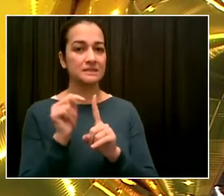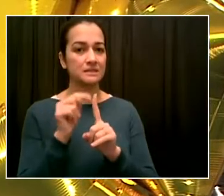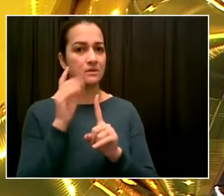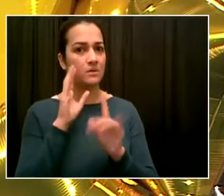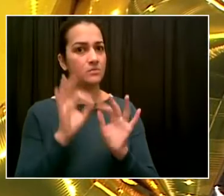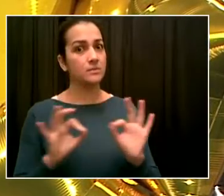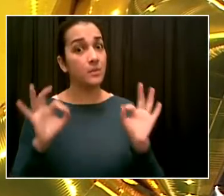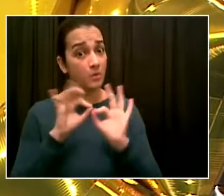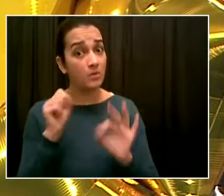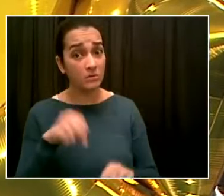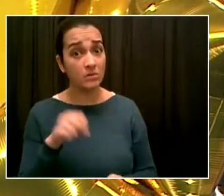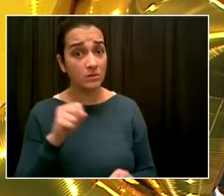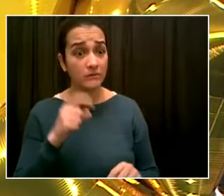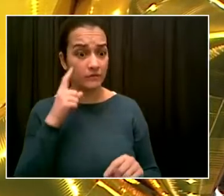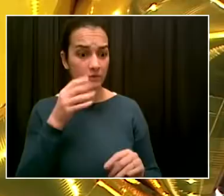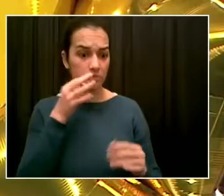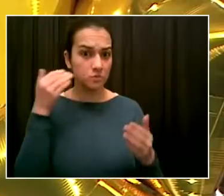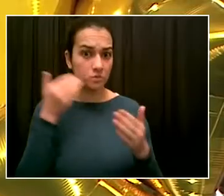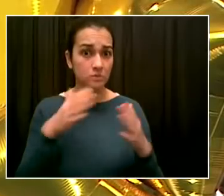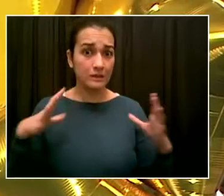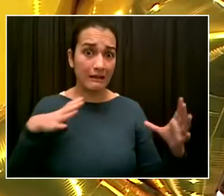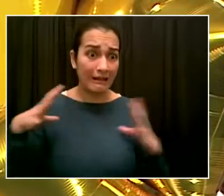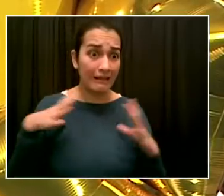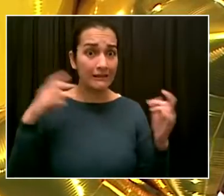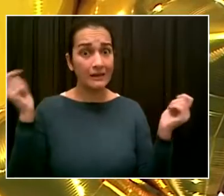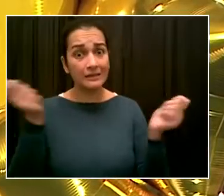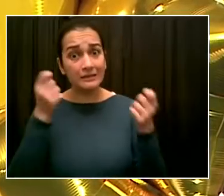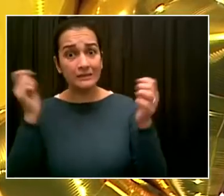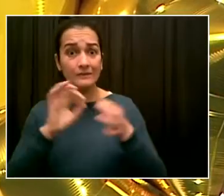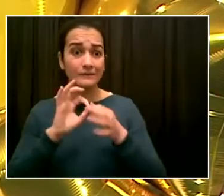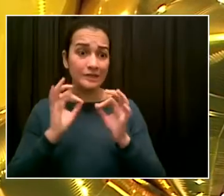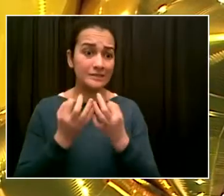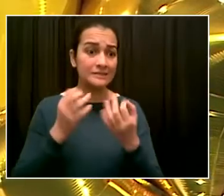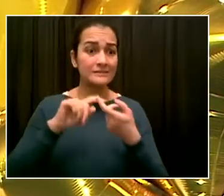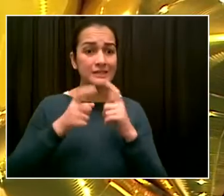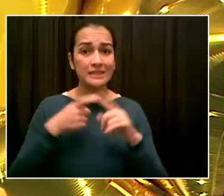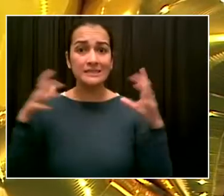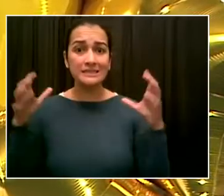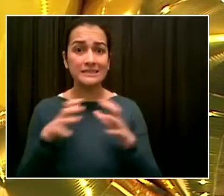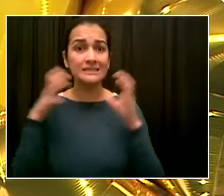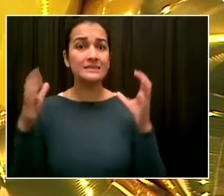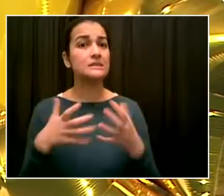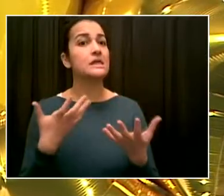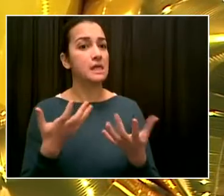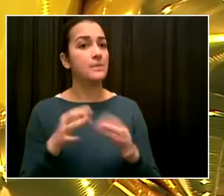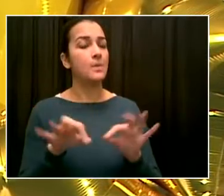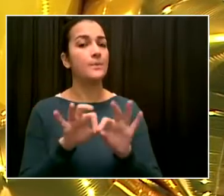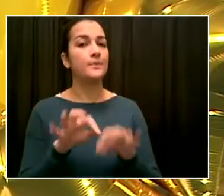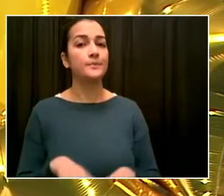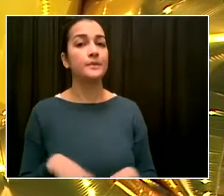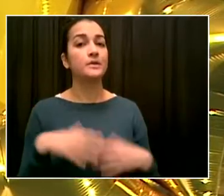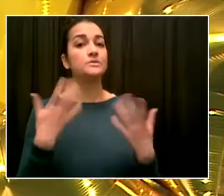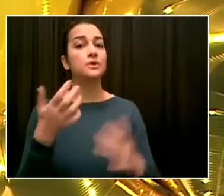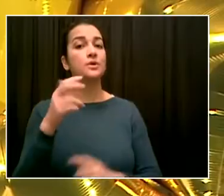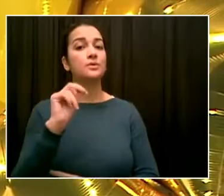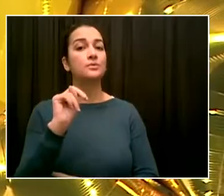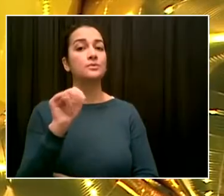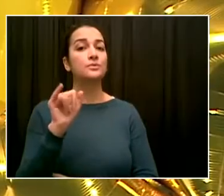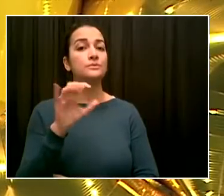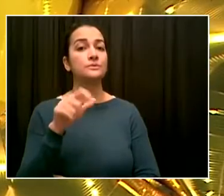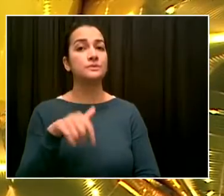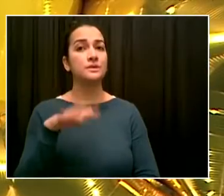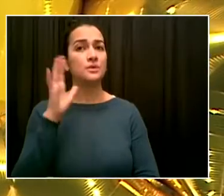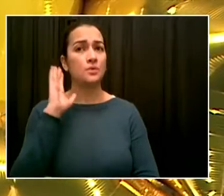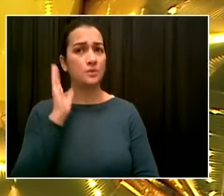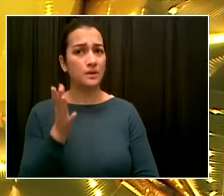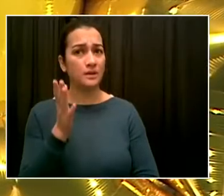COVID. Does the city plan to give New Yorkers some guidance on rapid tests? Yes, a great